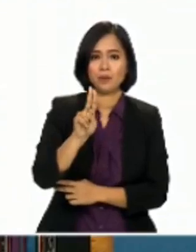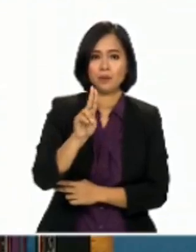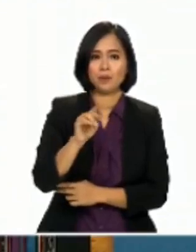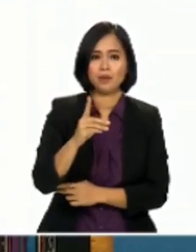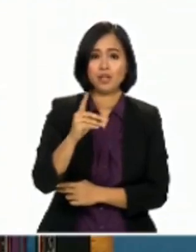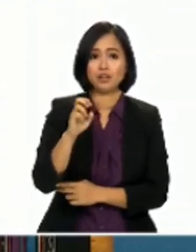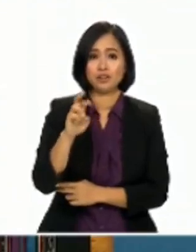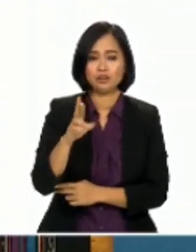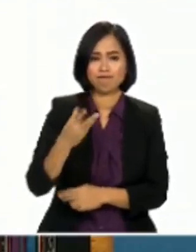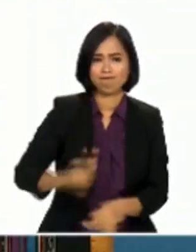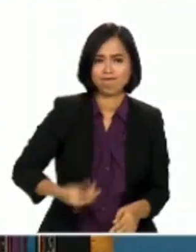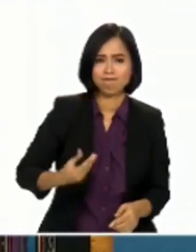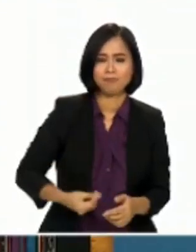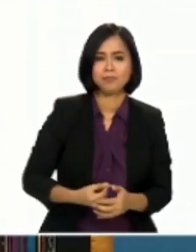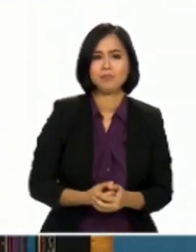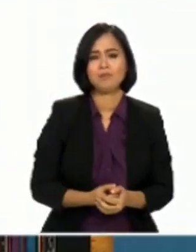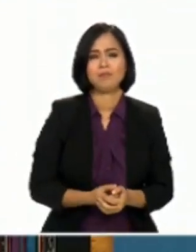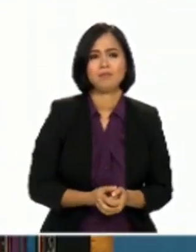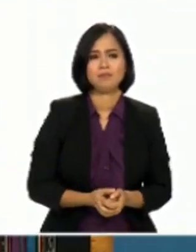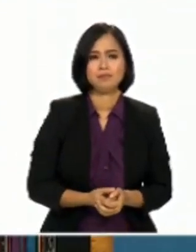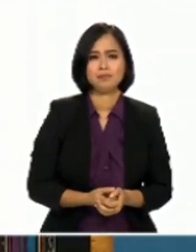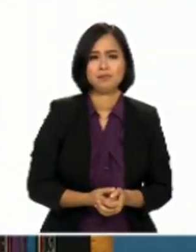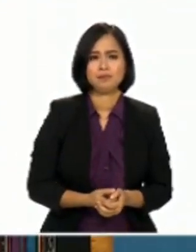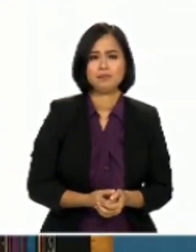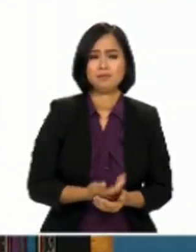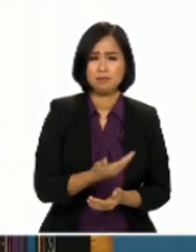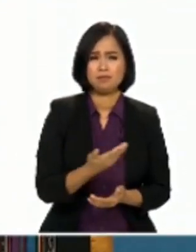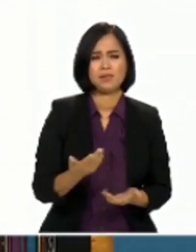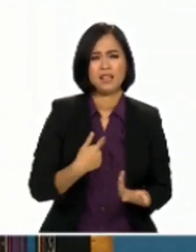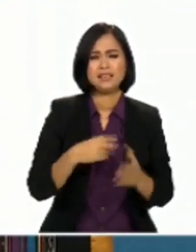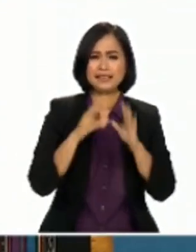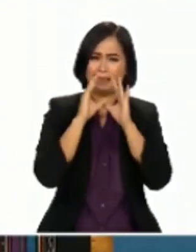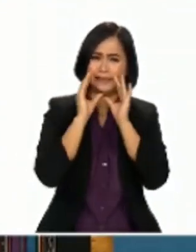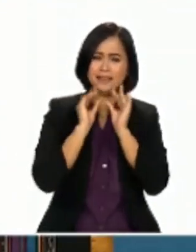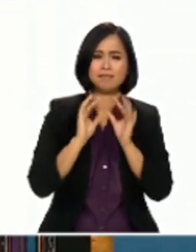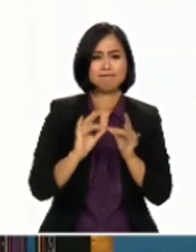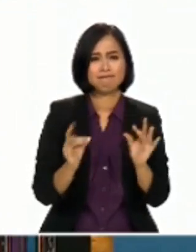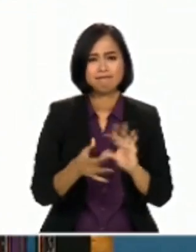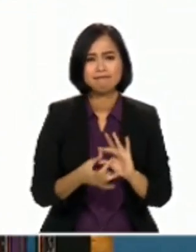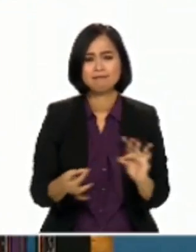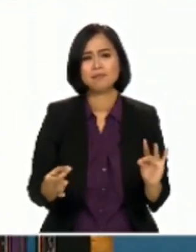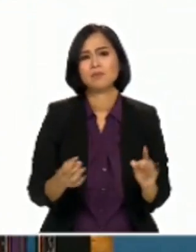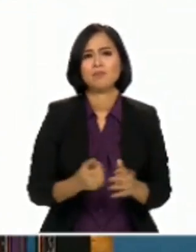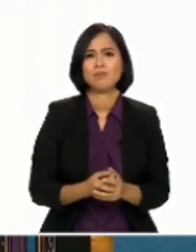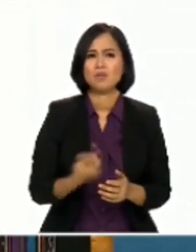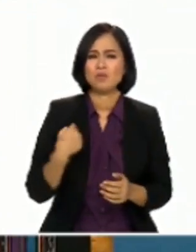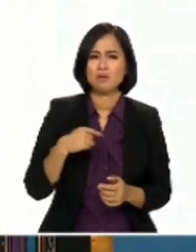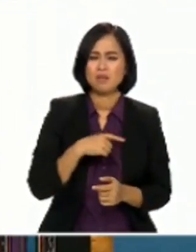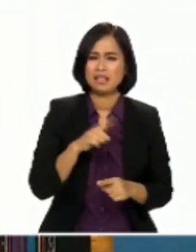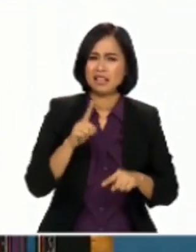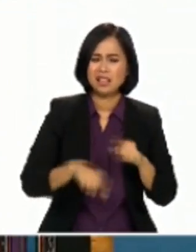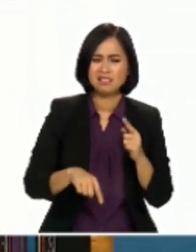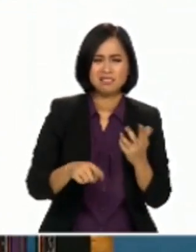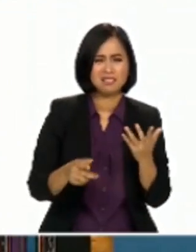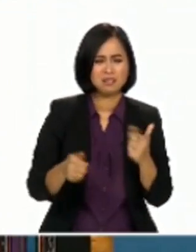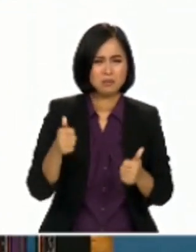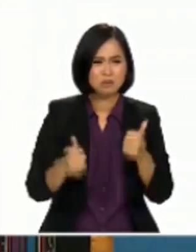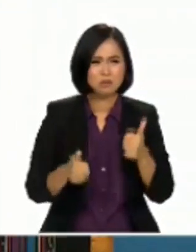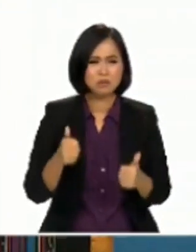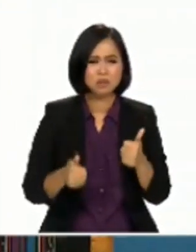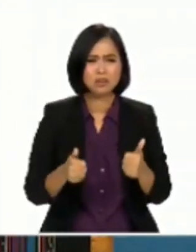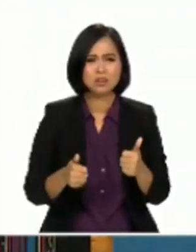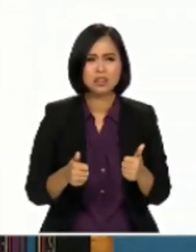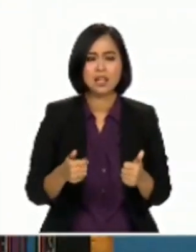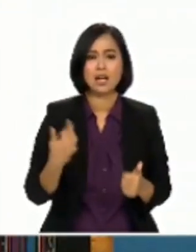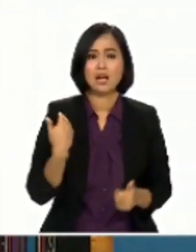My countrymen, it is a sad commentary that we cannot distinguish our